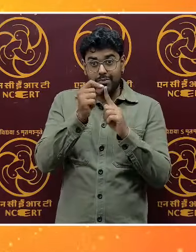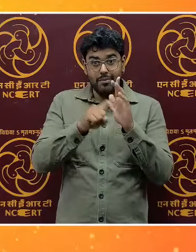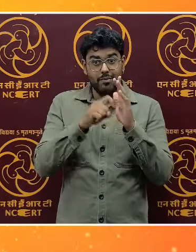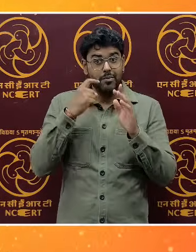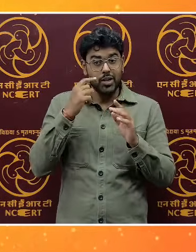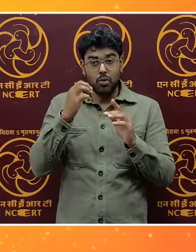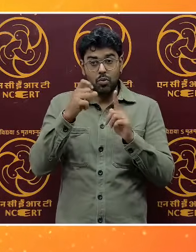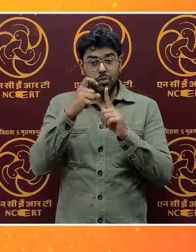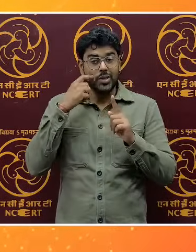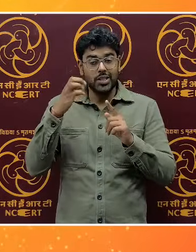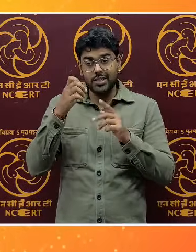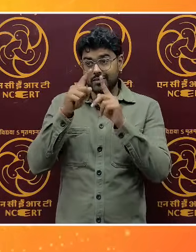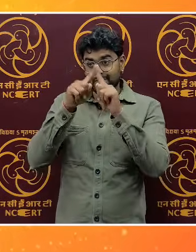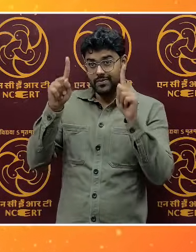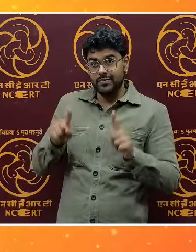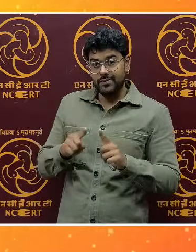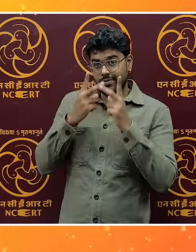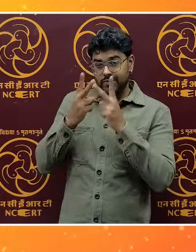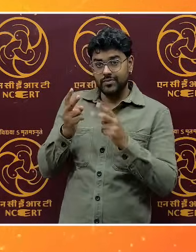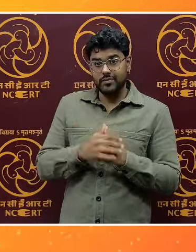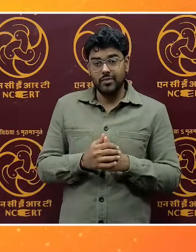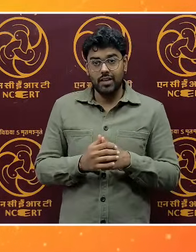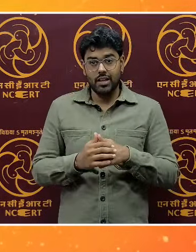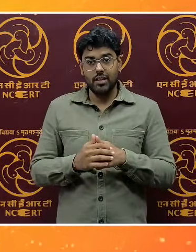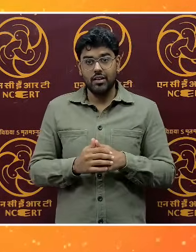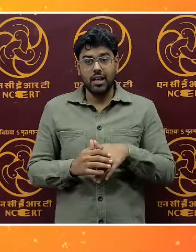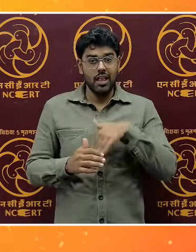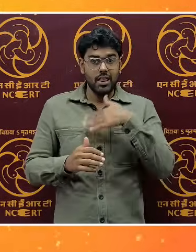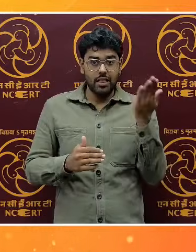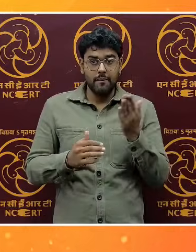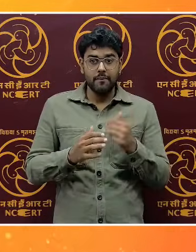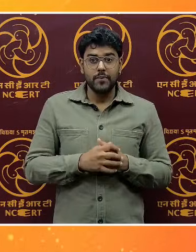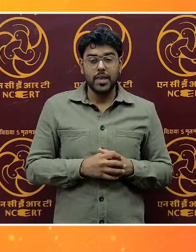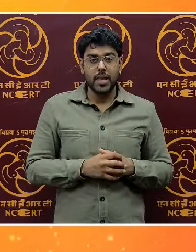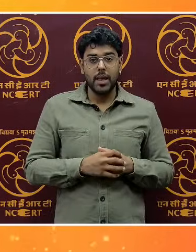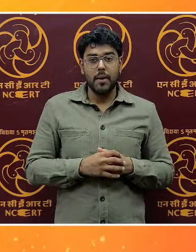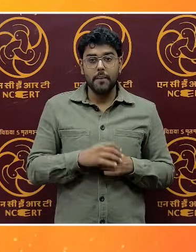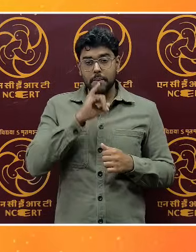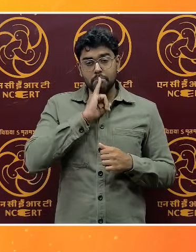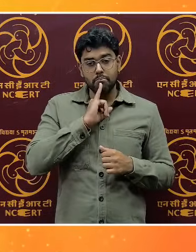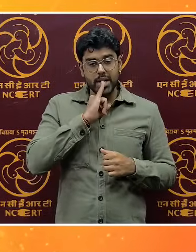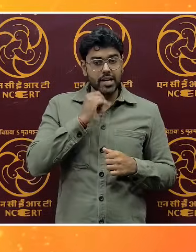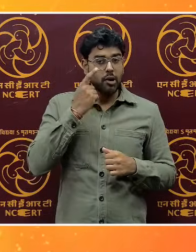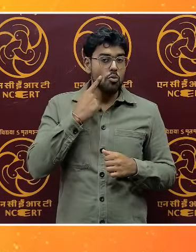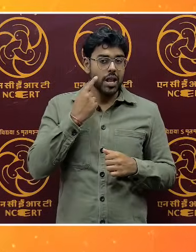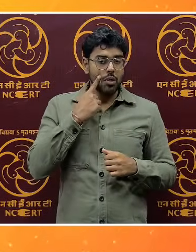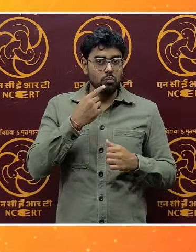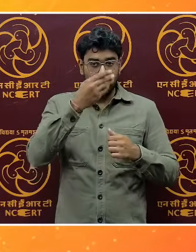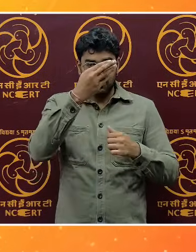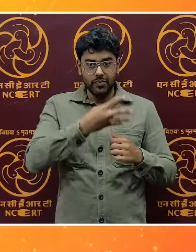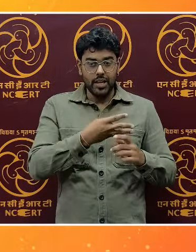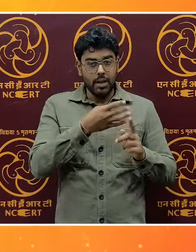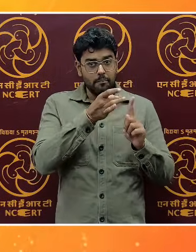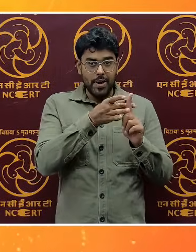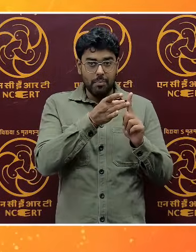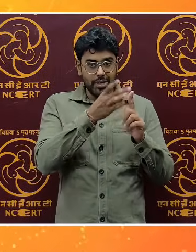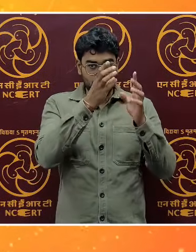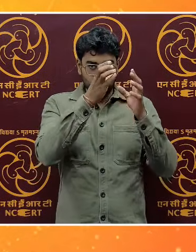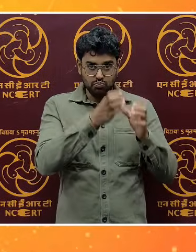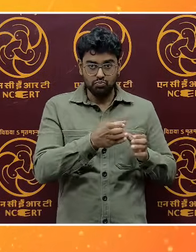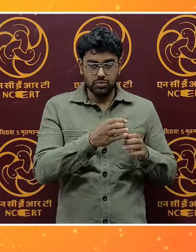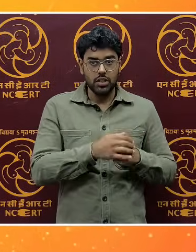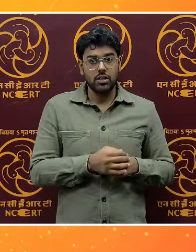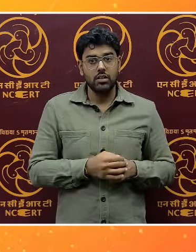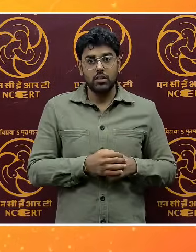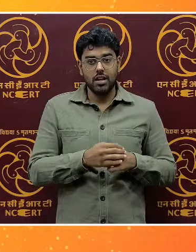there, so right towards the left, which is pink and yellow, right, they all are metals and they are